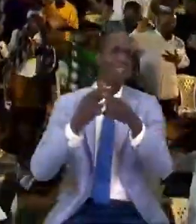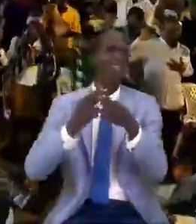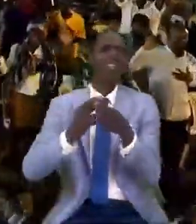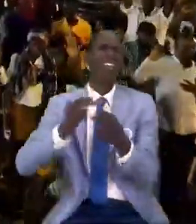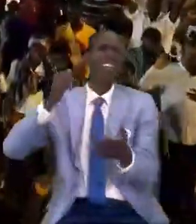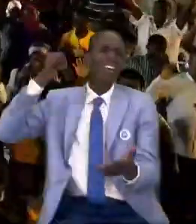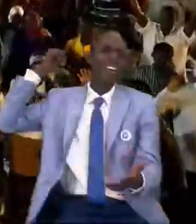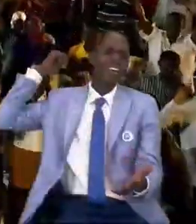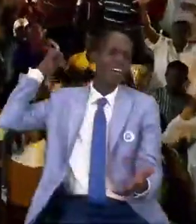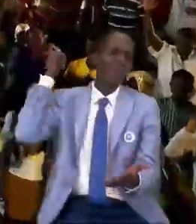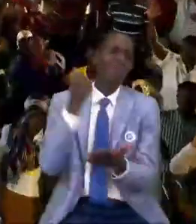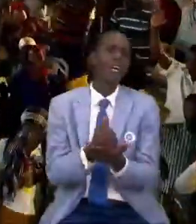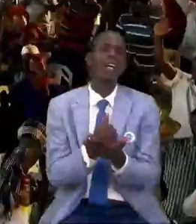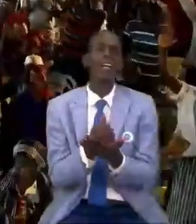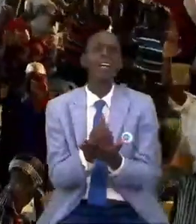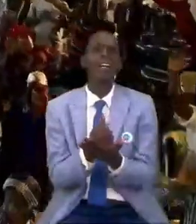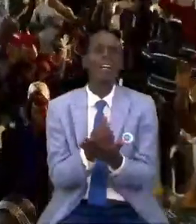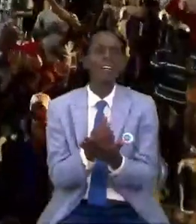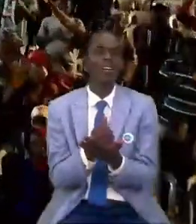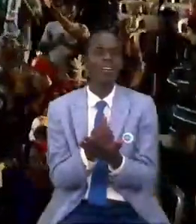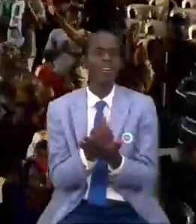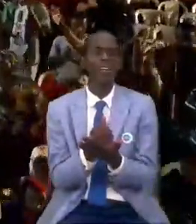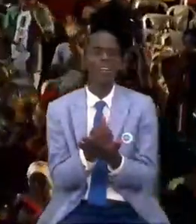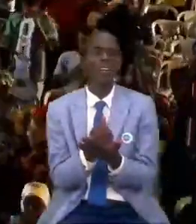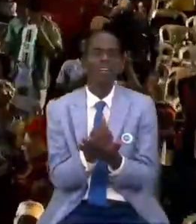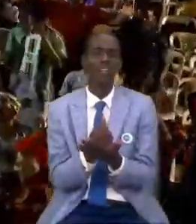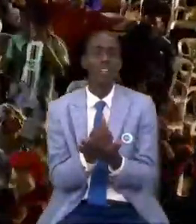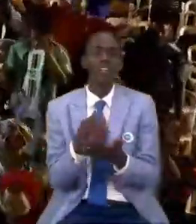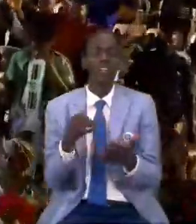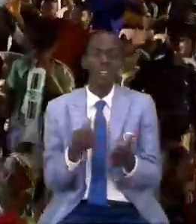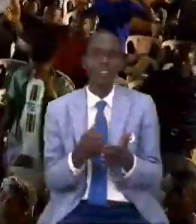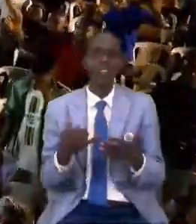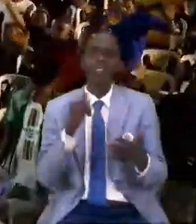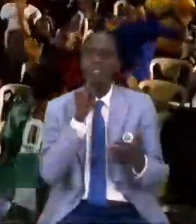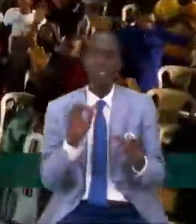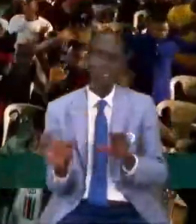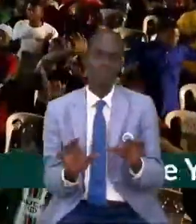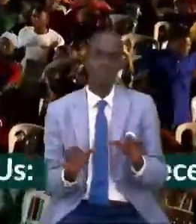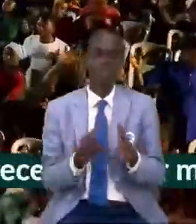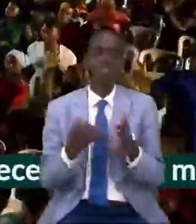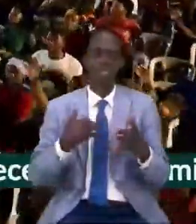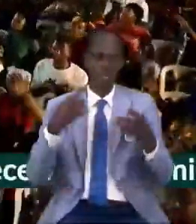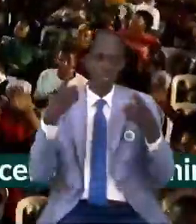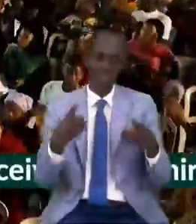It's done. I said it's done. Check up there. Your